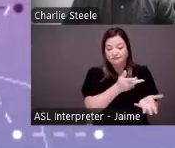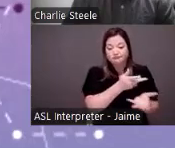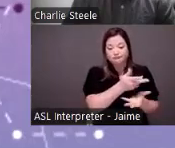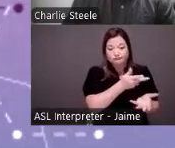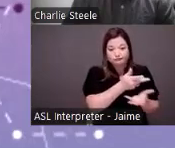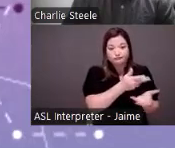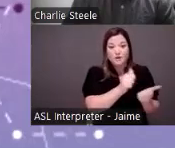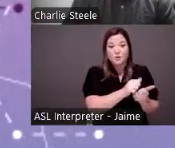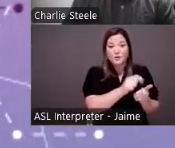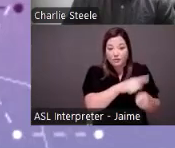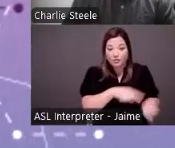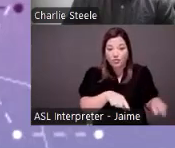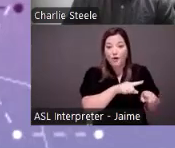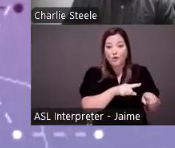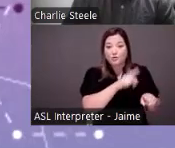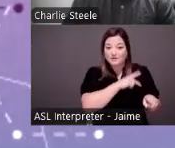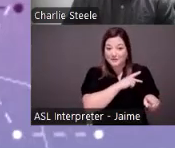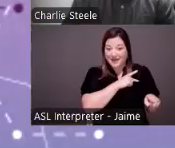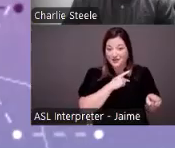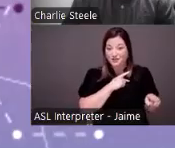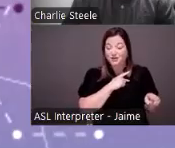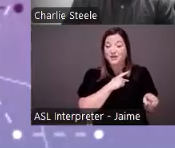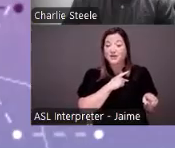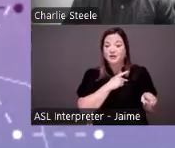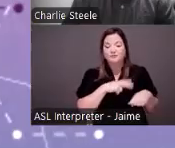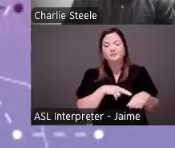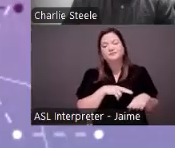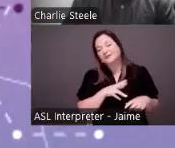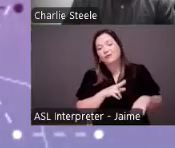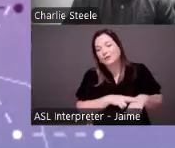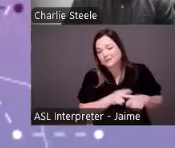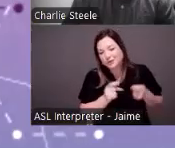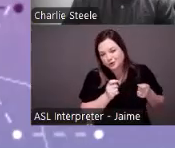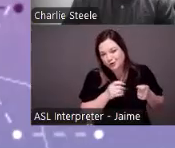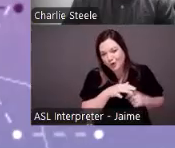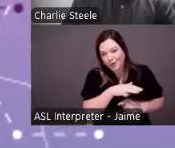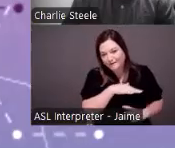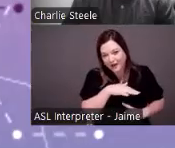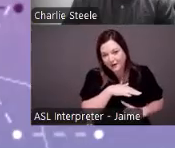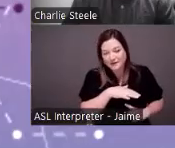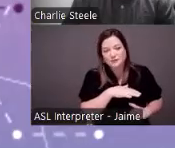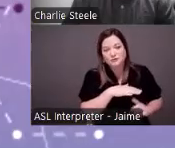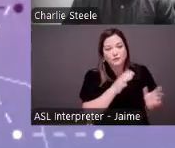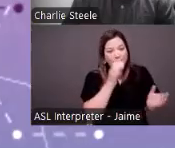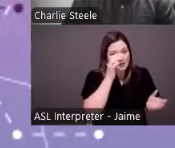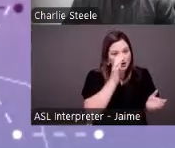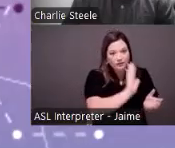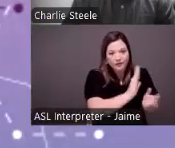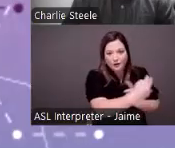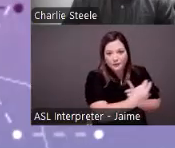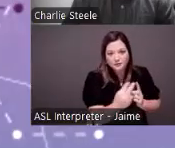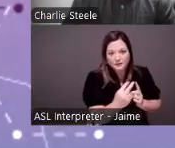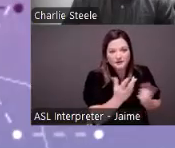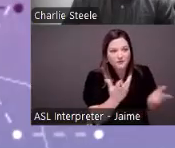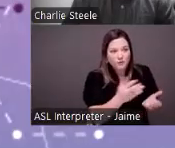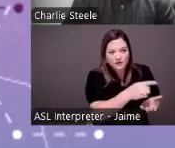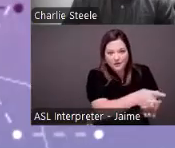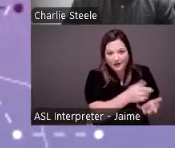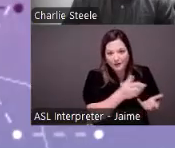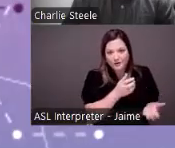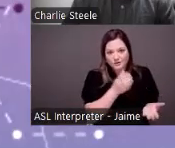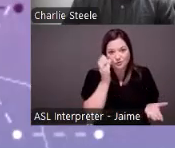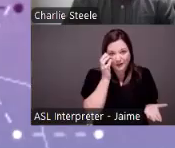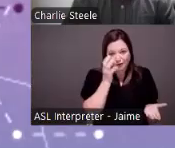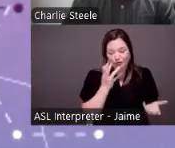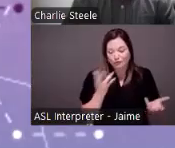those patients in, of course, a very controlled environment and get their perspective, see what they want to hear. And I